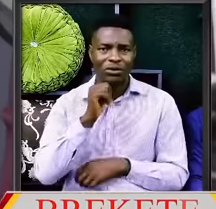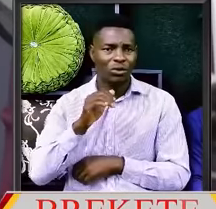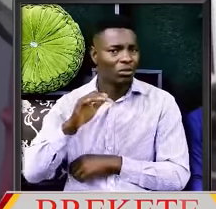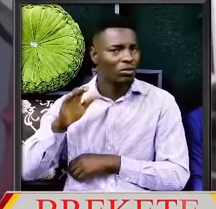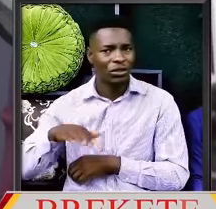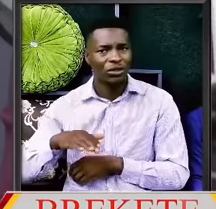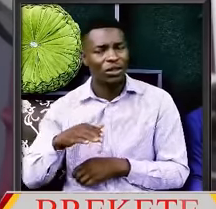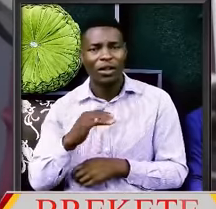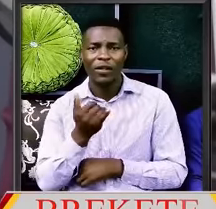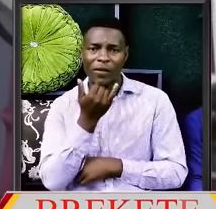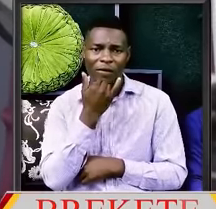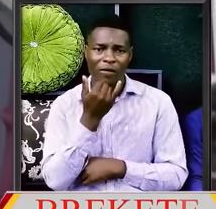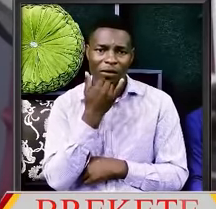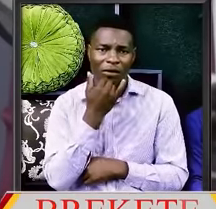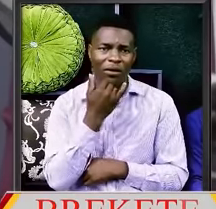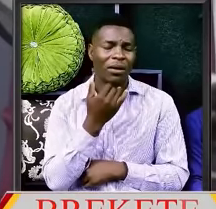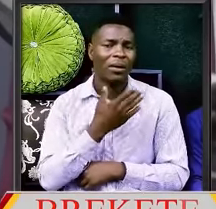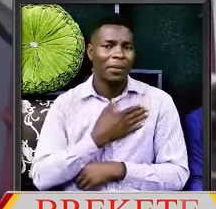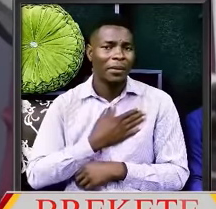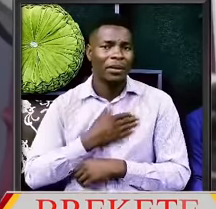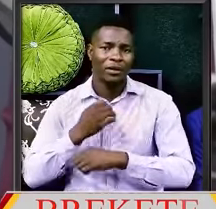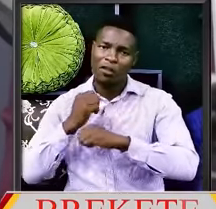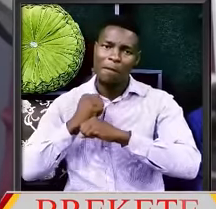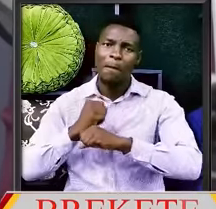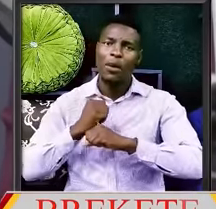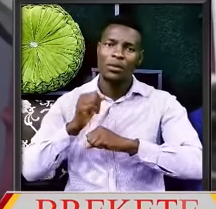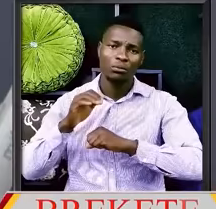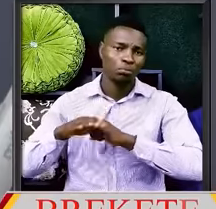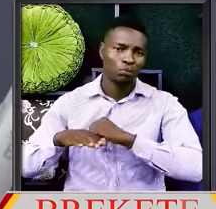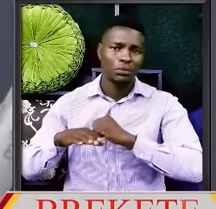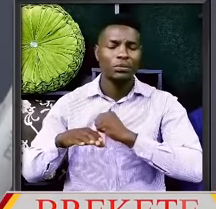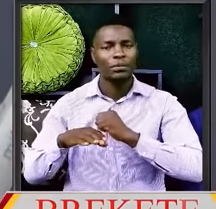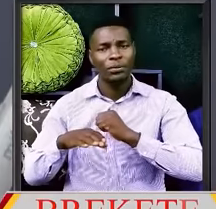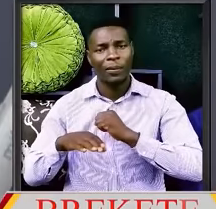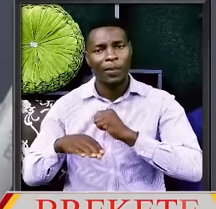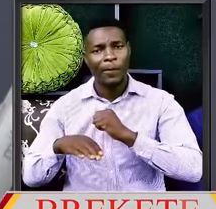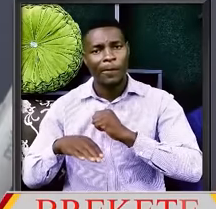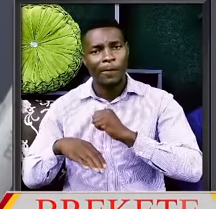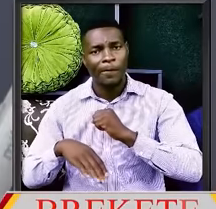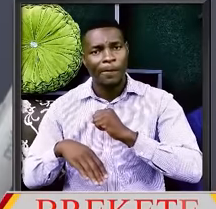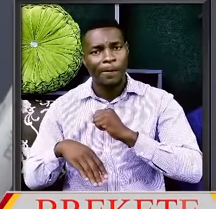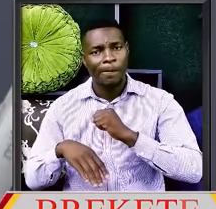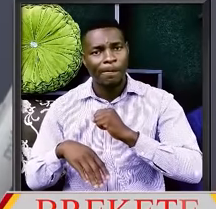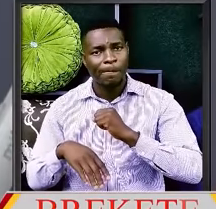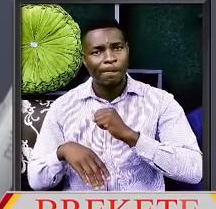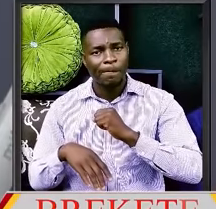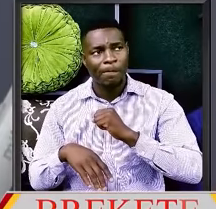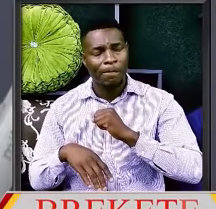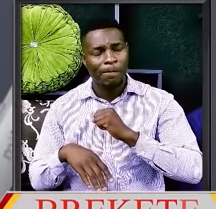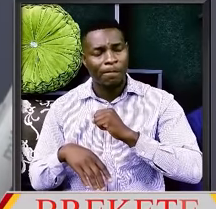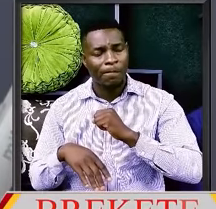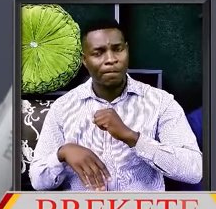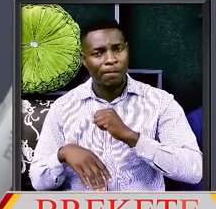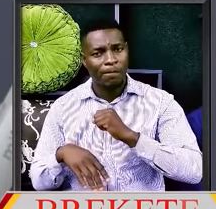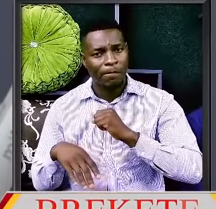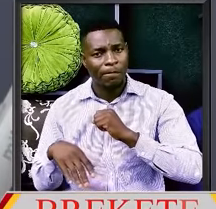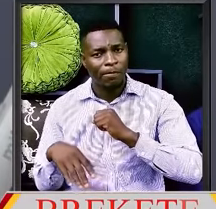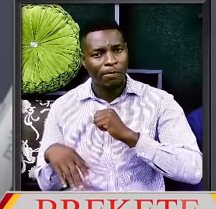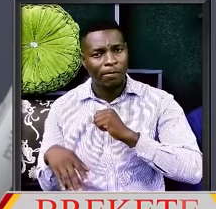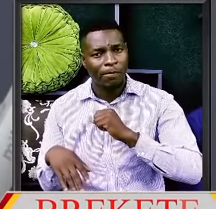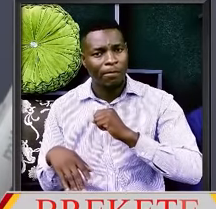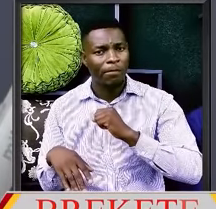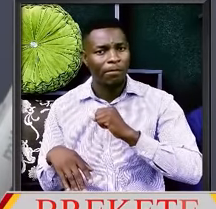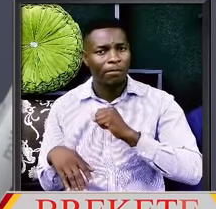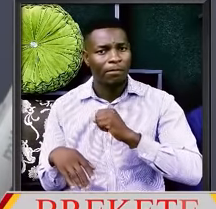People bullying the child, causing the child, calling him name, a young girl of 24 years, just lost a husband, and